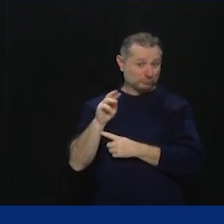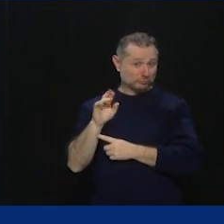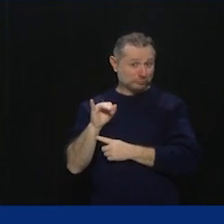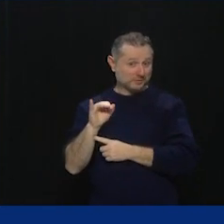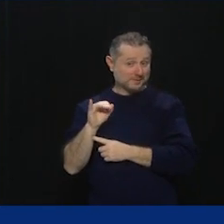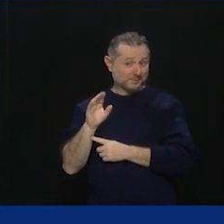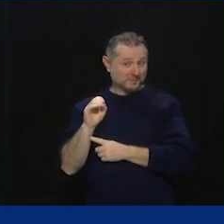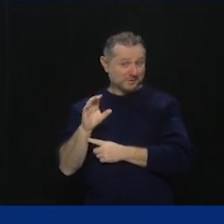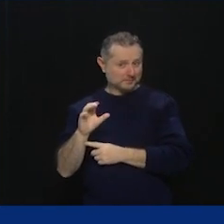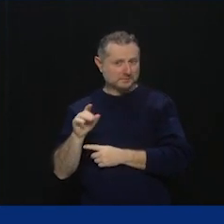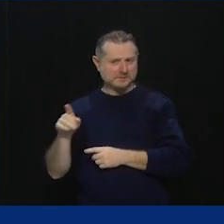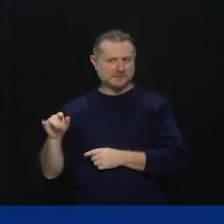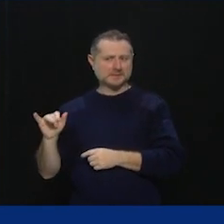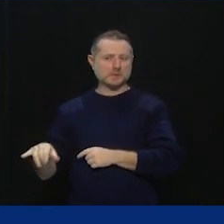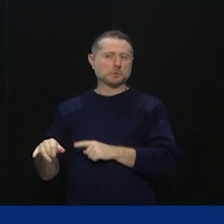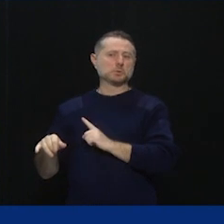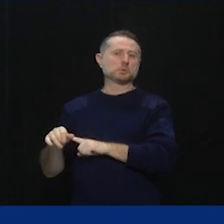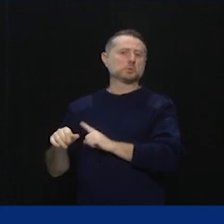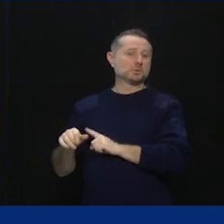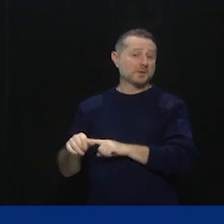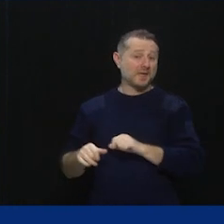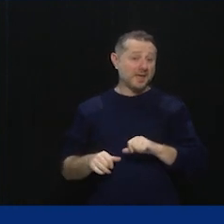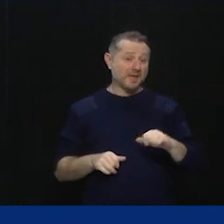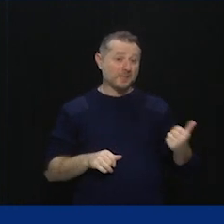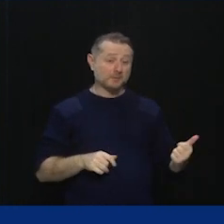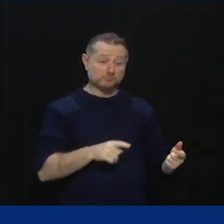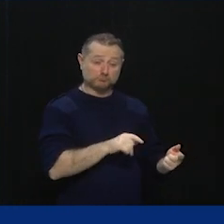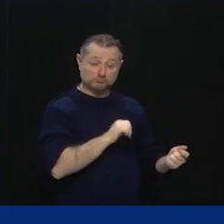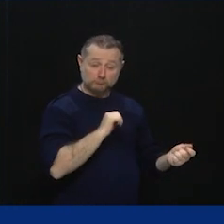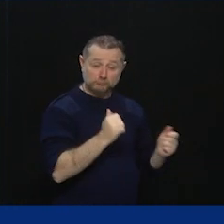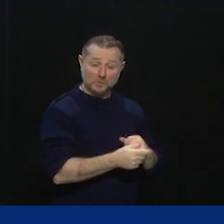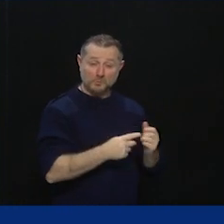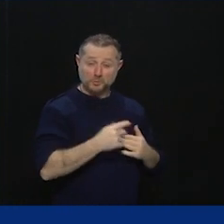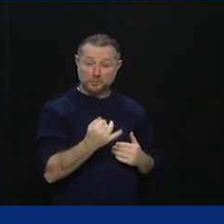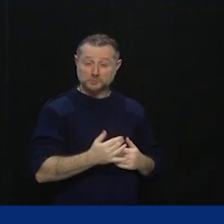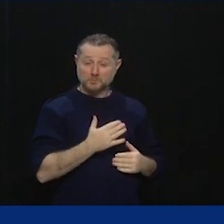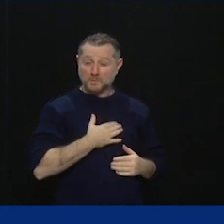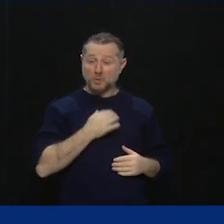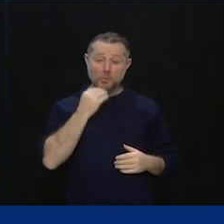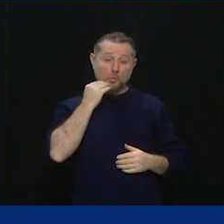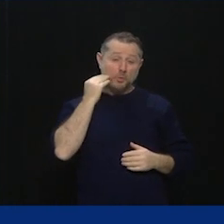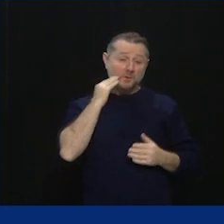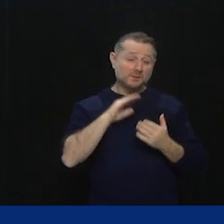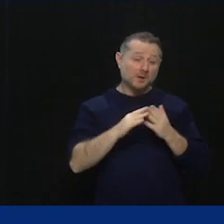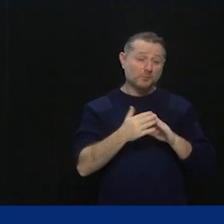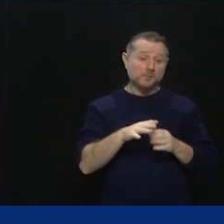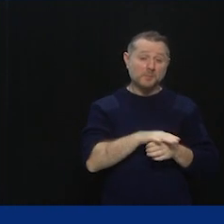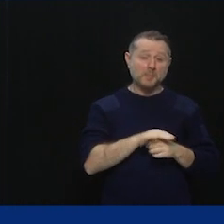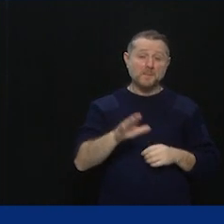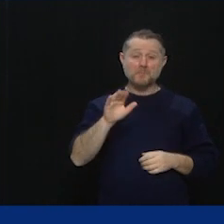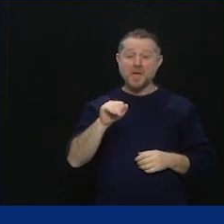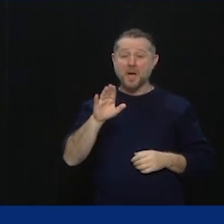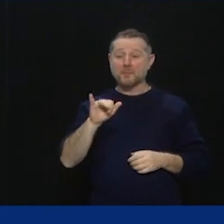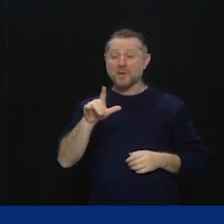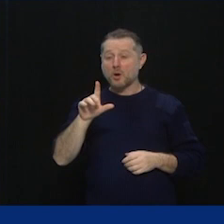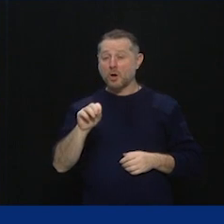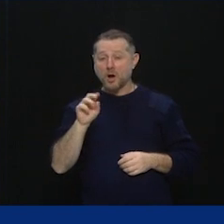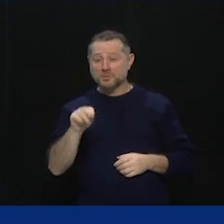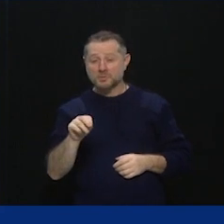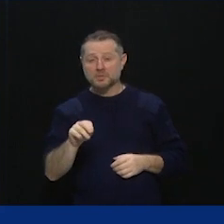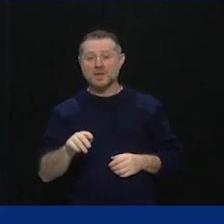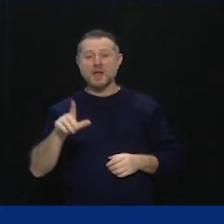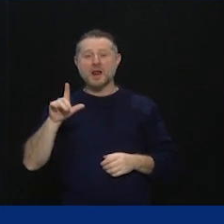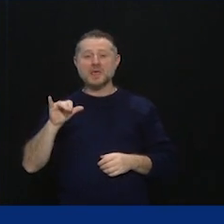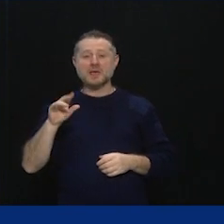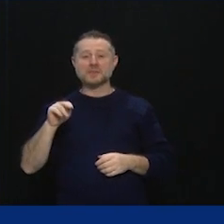another transformative project in my hometown in Babylon and Lindenhurst just a short time ago. The